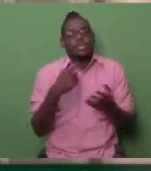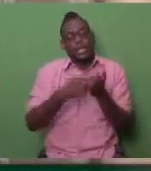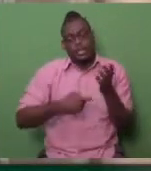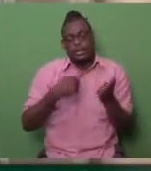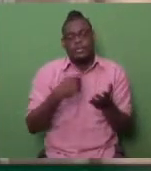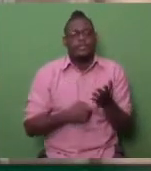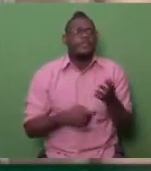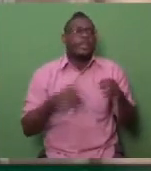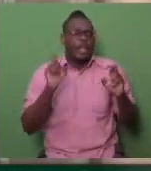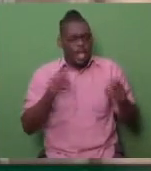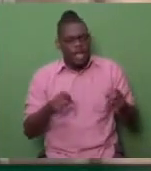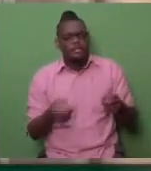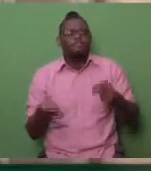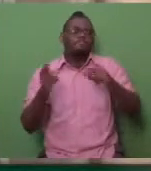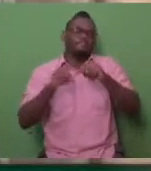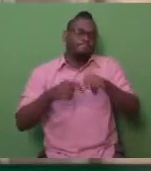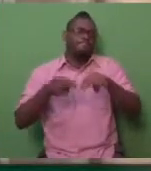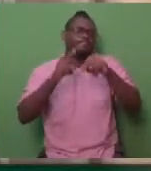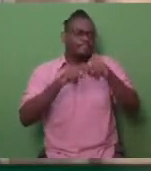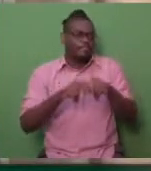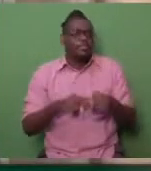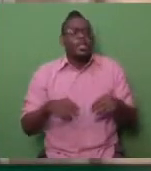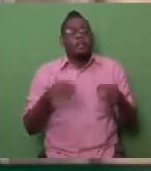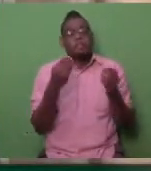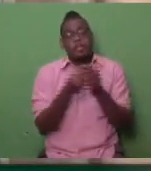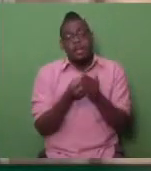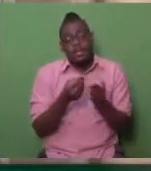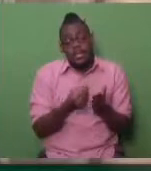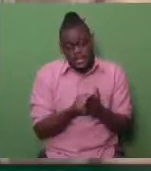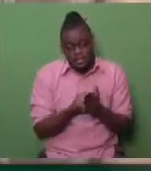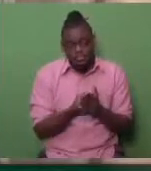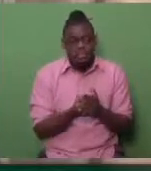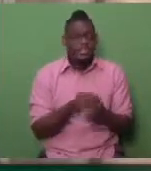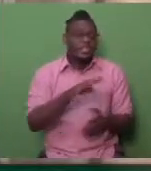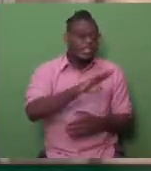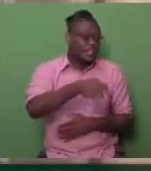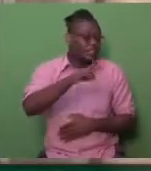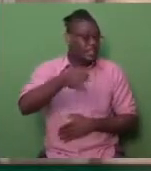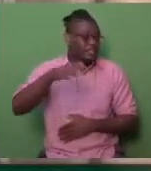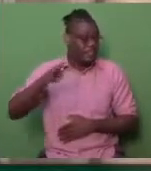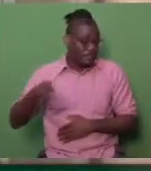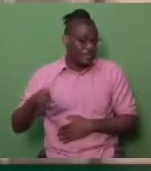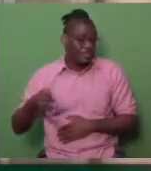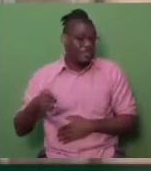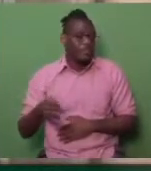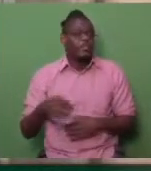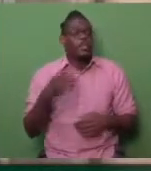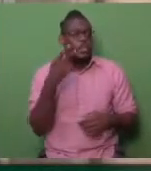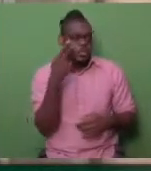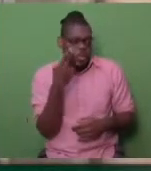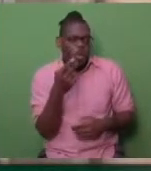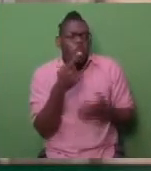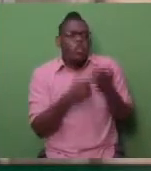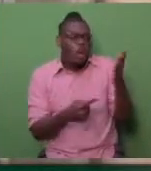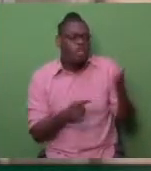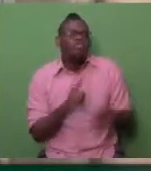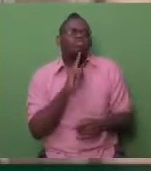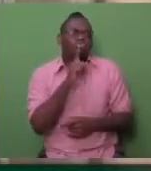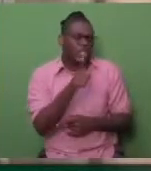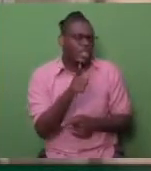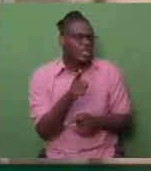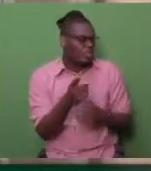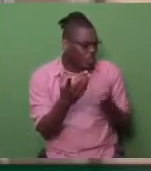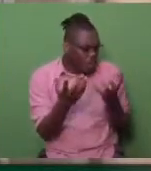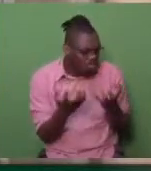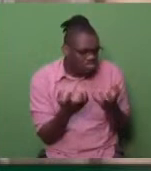being collected now to compensate for all the bad spending and squandermania that has occurred. In 2009, when the